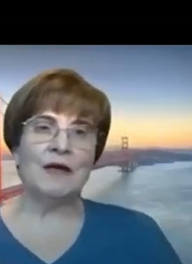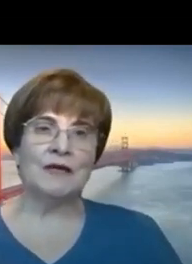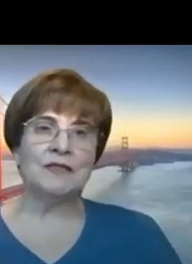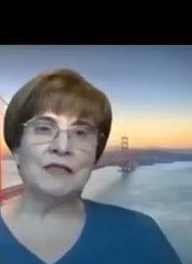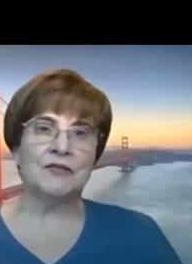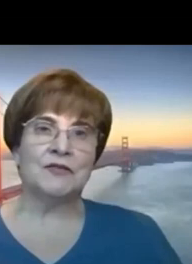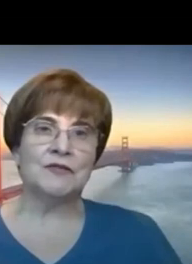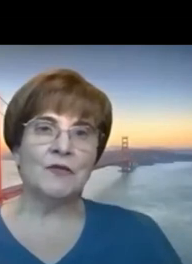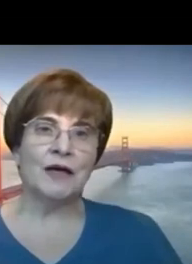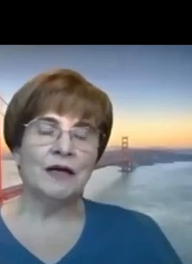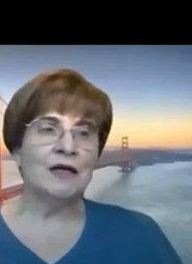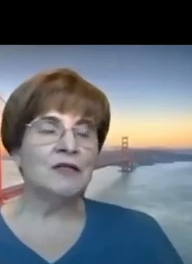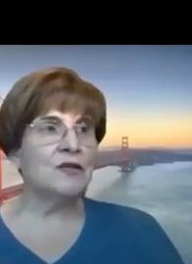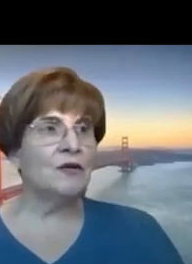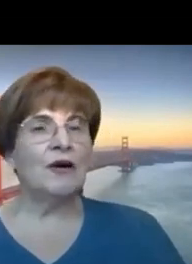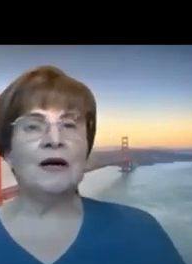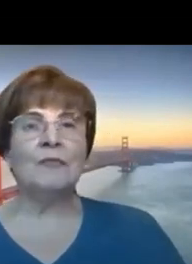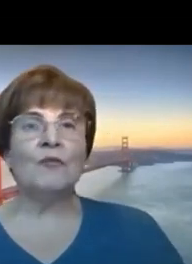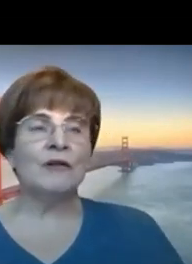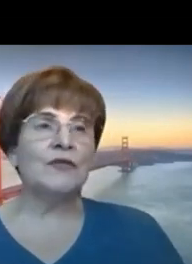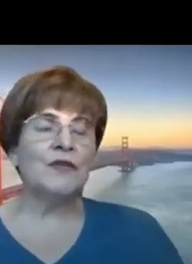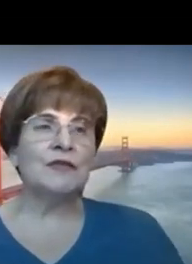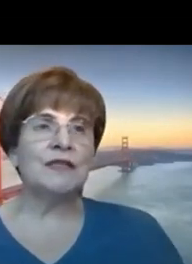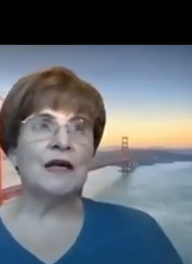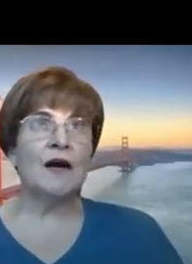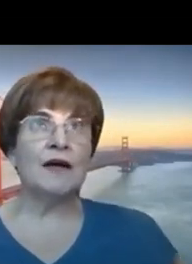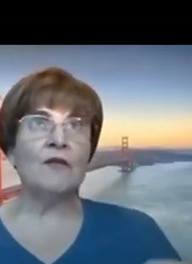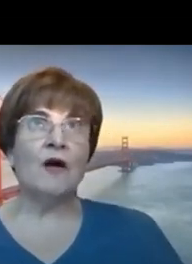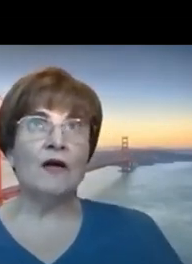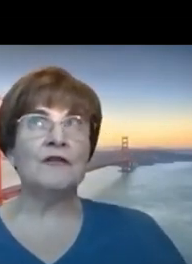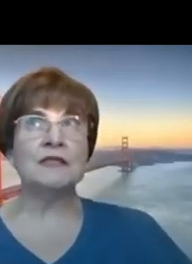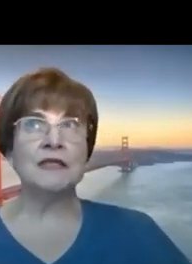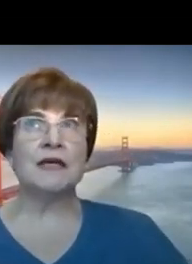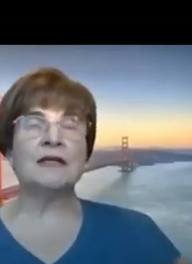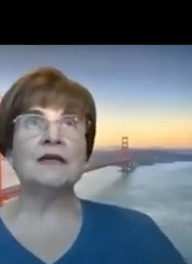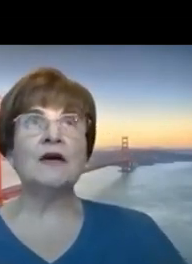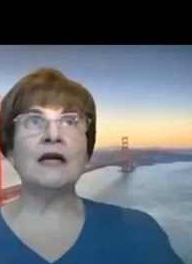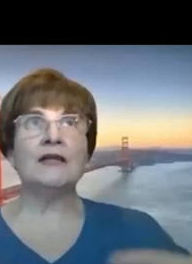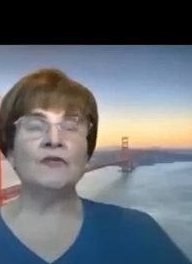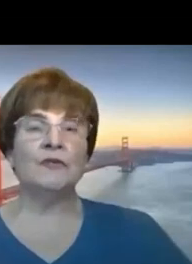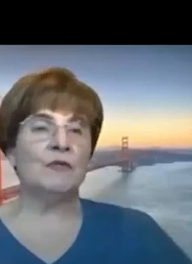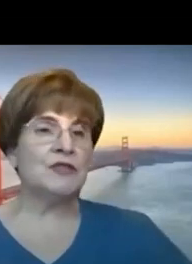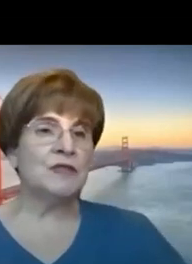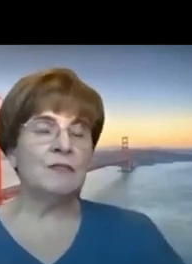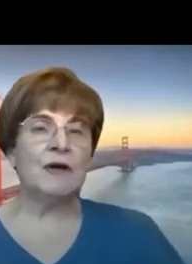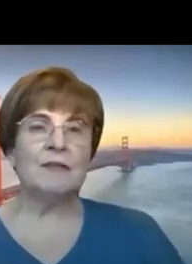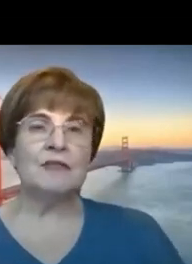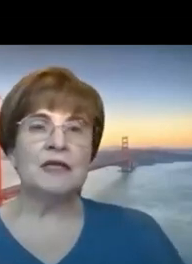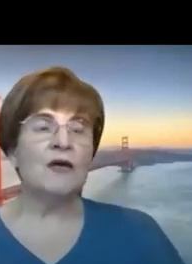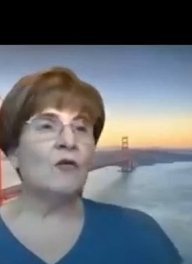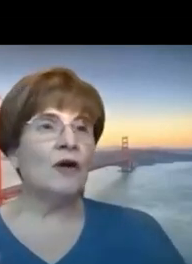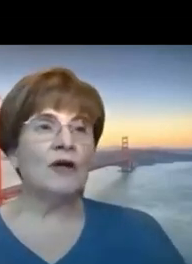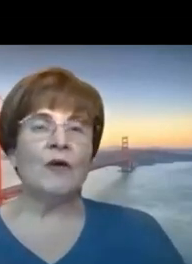come to my house and take two things away. So, but one of the things that I have often said when questions come up